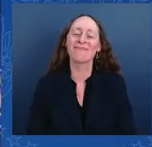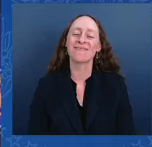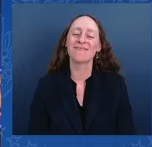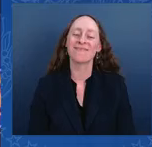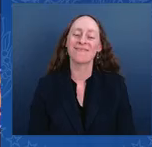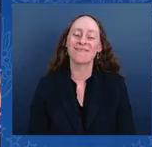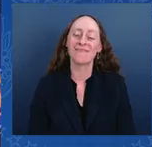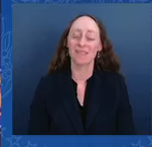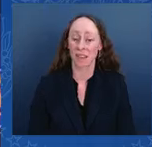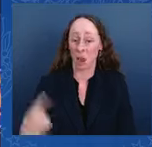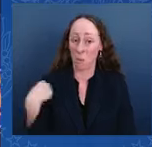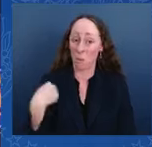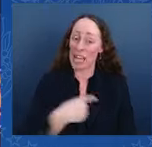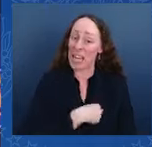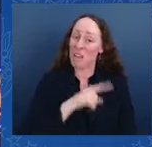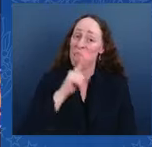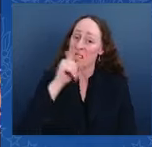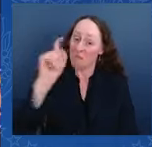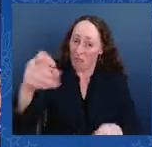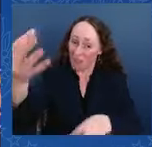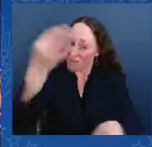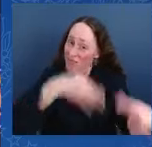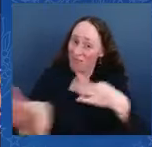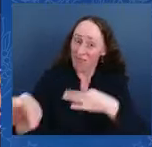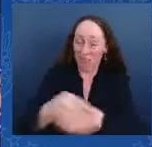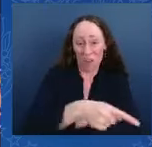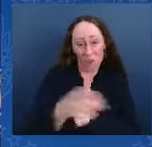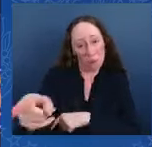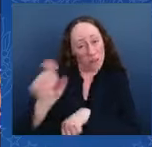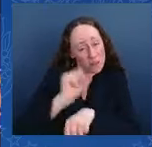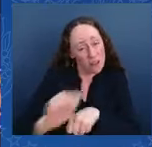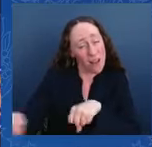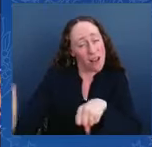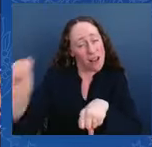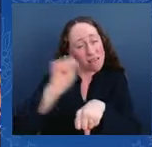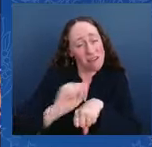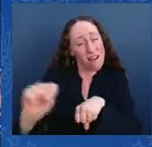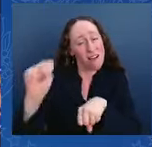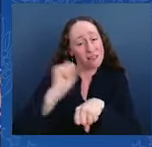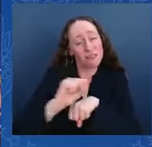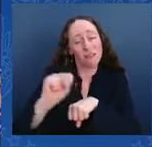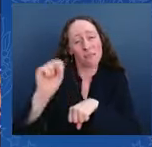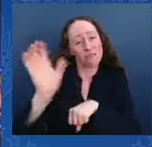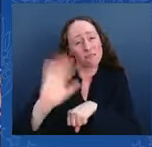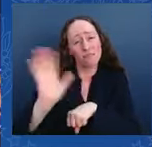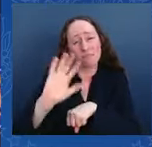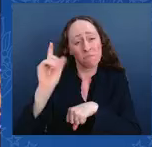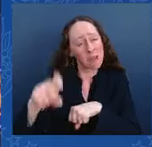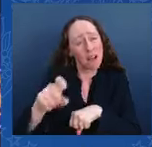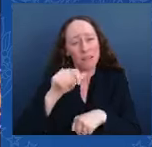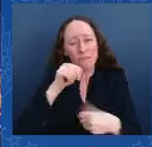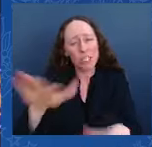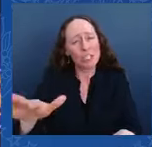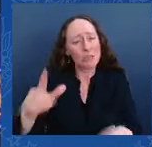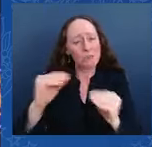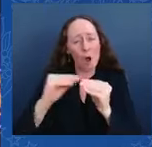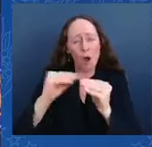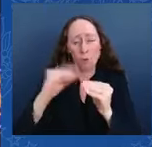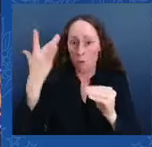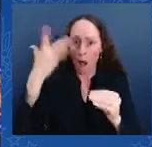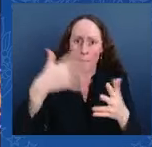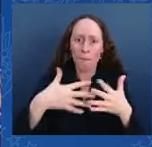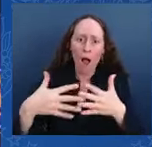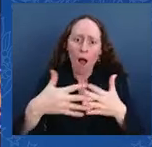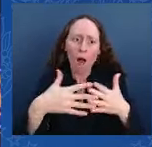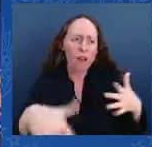Was owed to you, but we owe you a lot more than that. You know, the reason this country's working is because the middle class is growing. Middle class